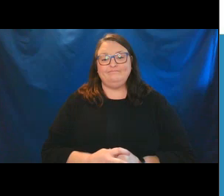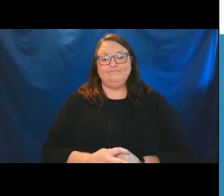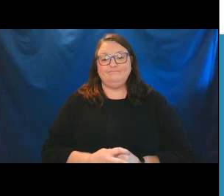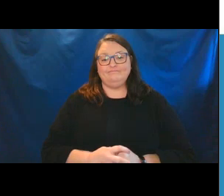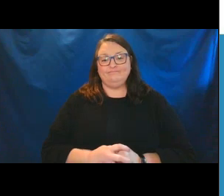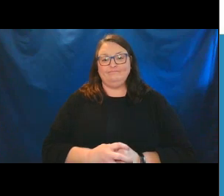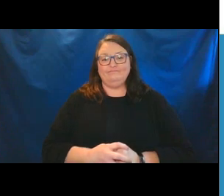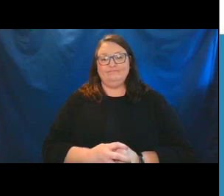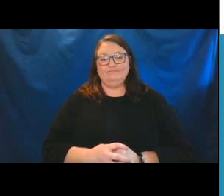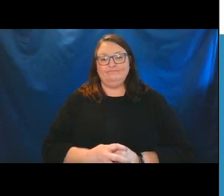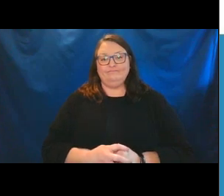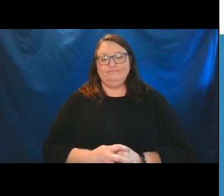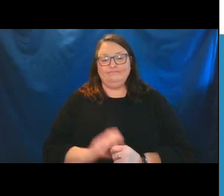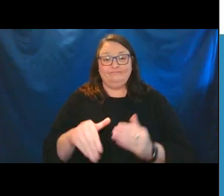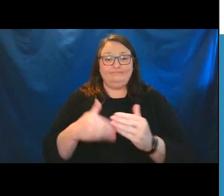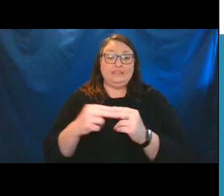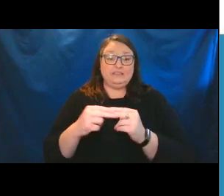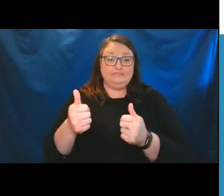Next slide, please.